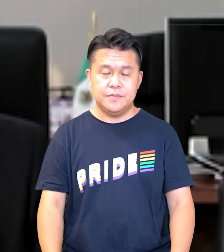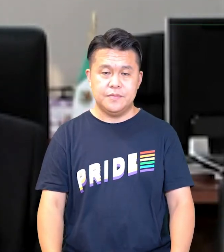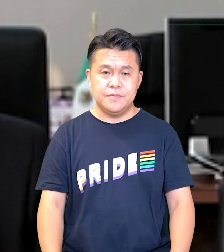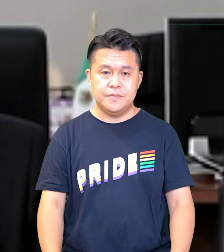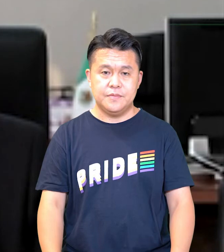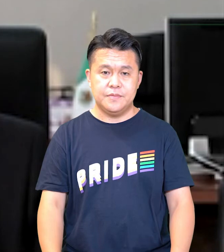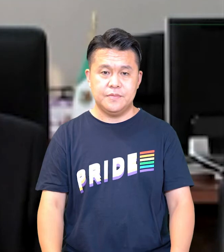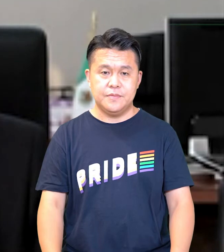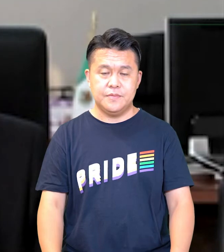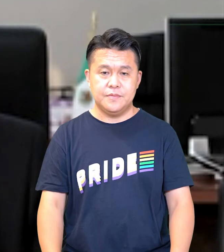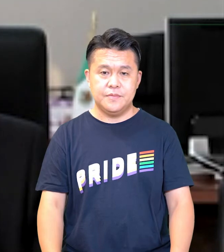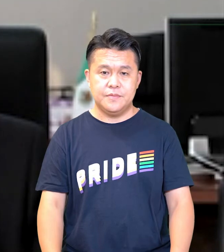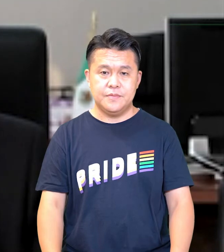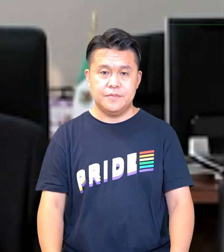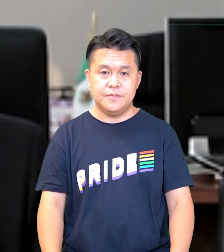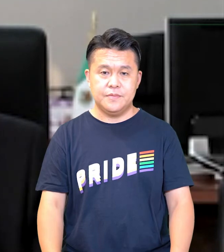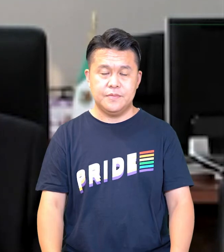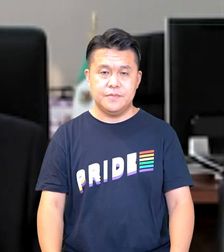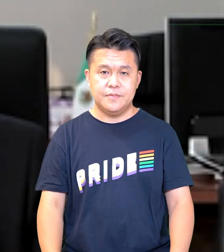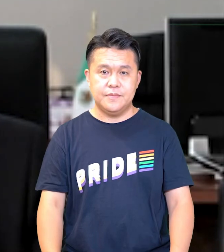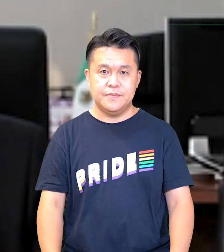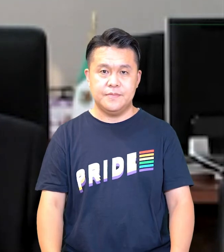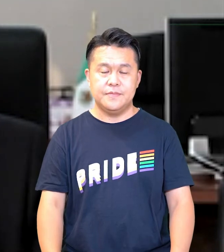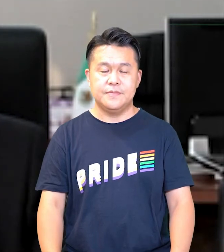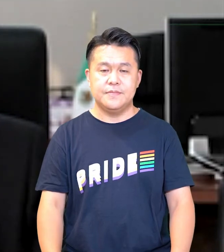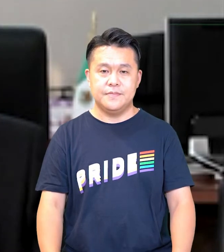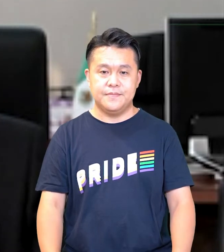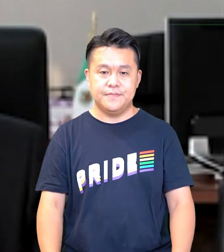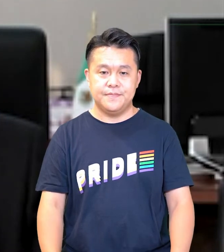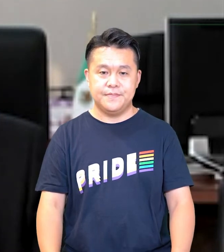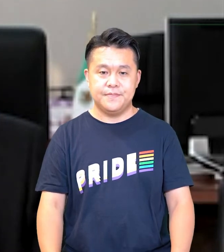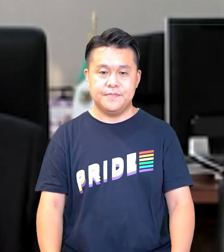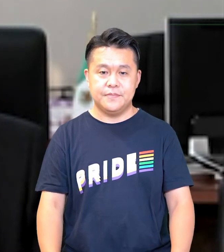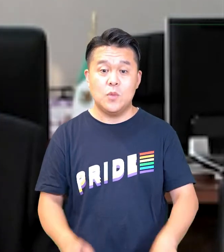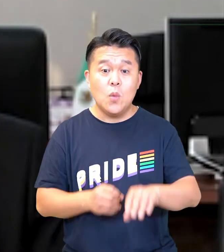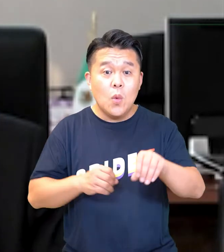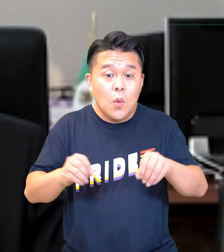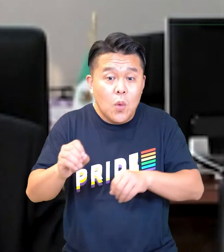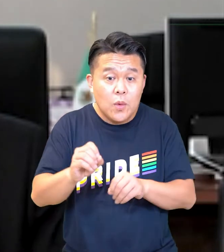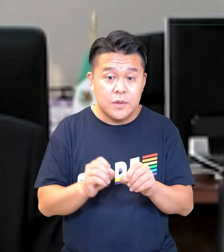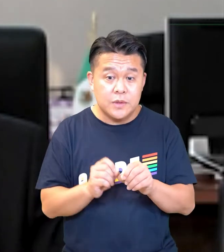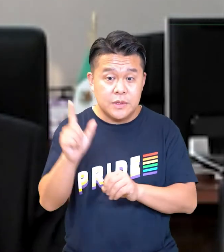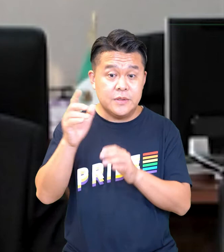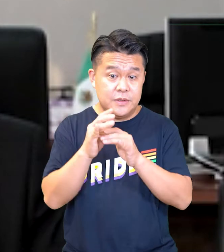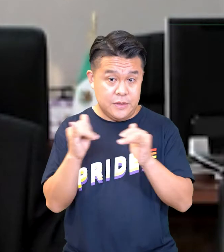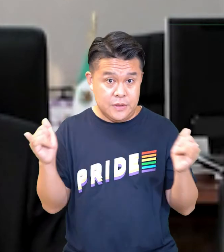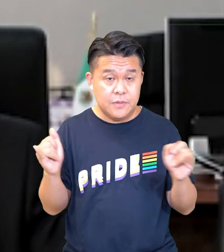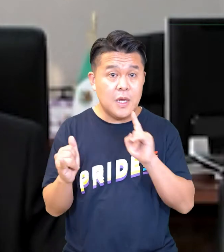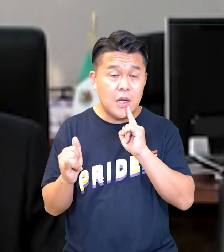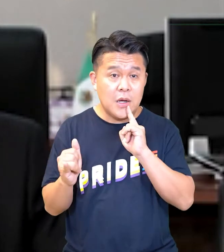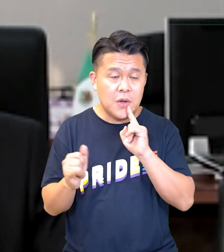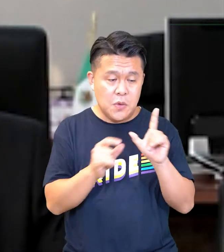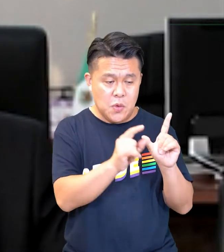from conservative political parties. On the contrary, many felt that